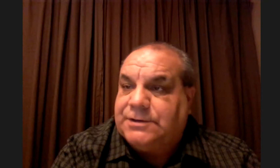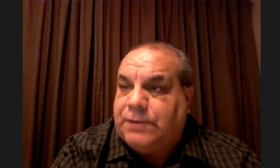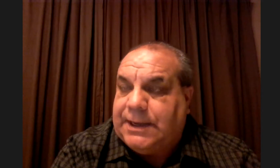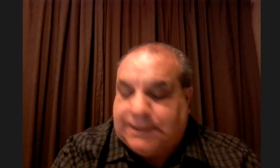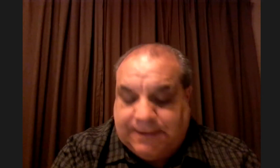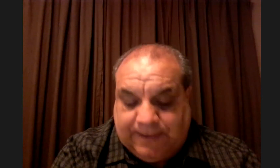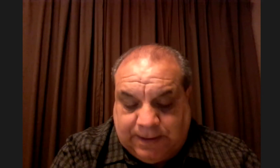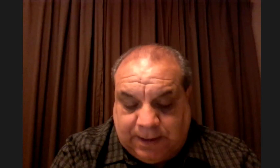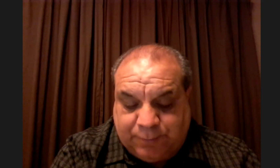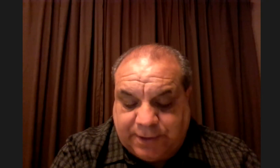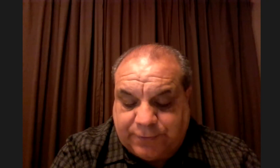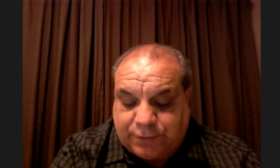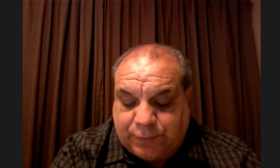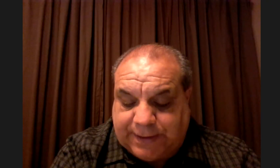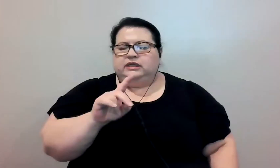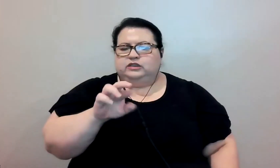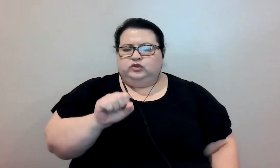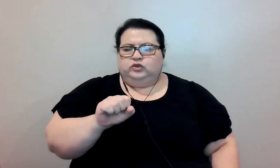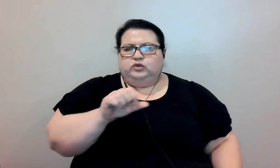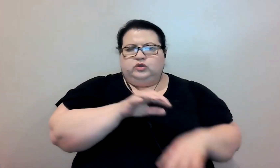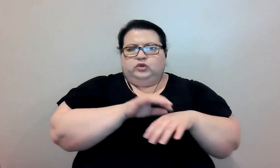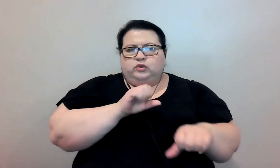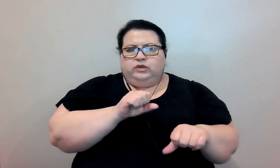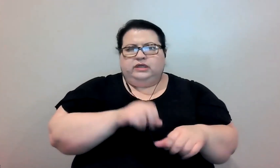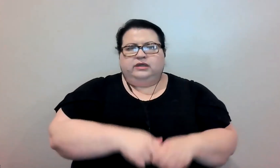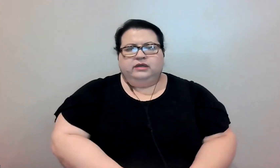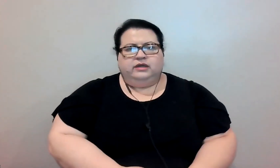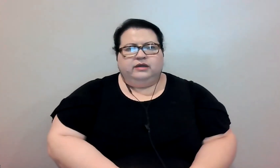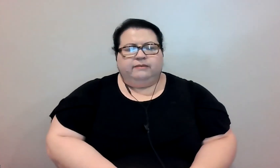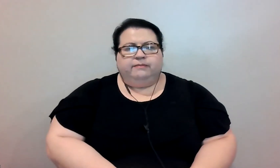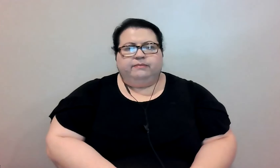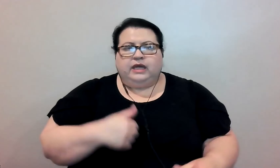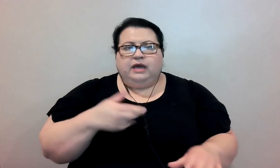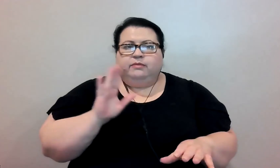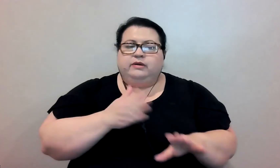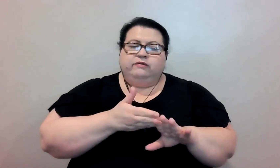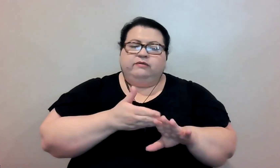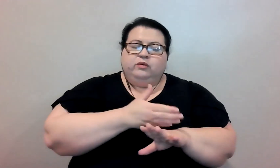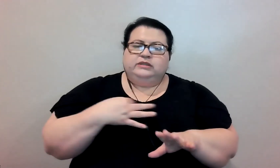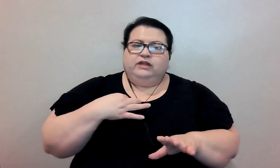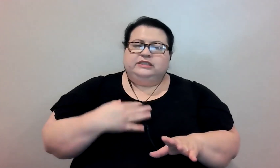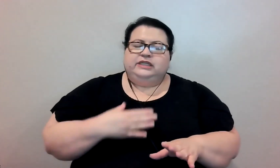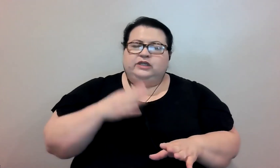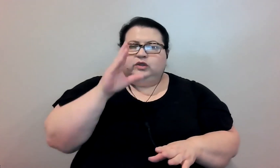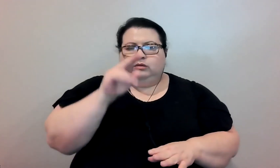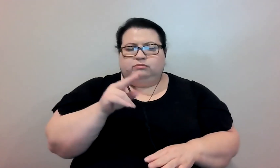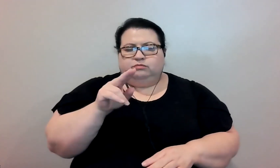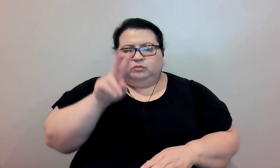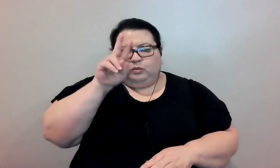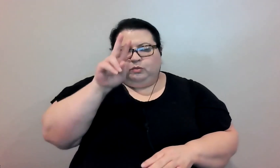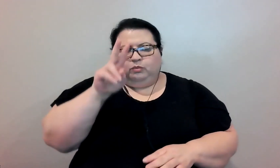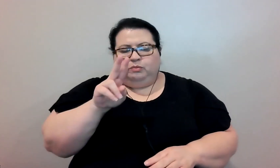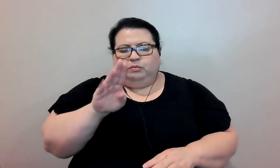Landers quake. Prior to the earthquake, outside my professional career, I was a volunteer as a Boy Scout leader in the Boy Scouts of